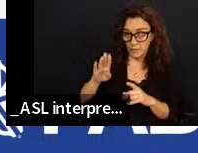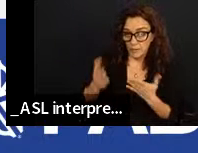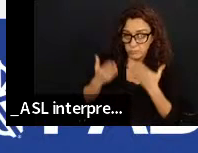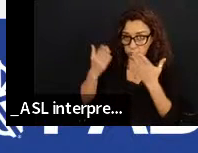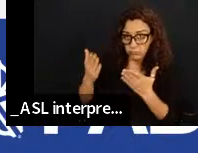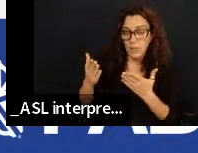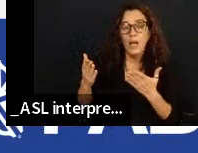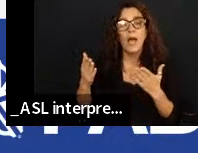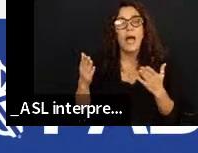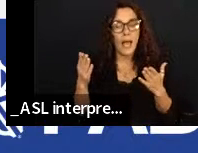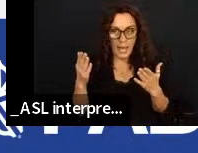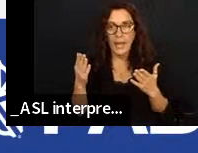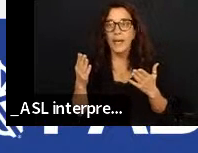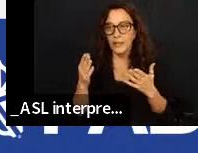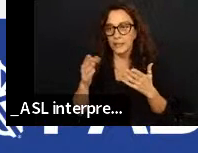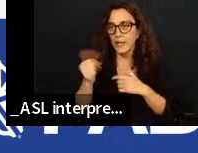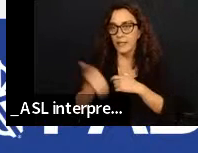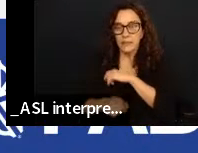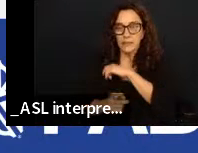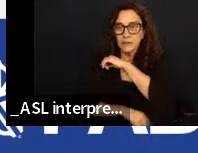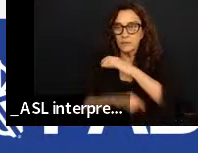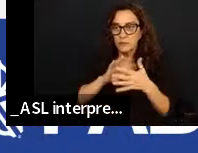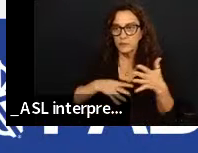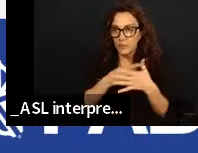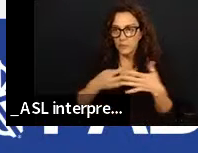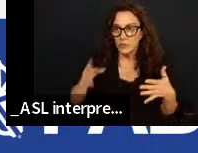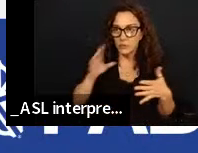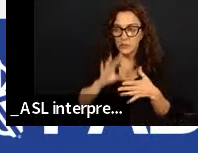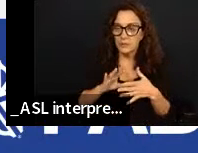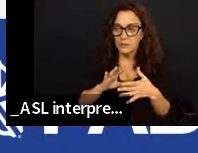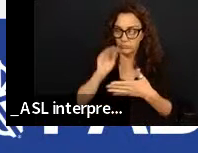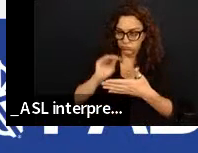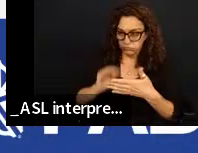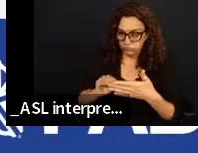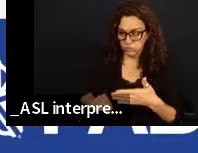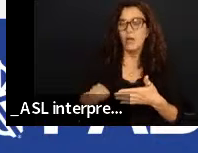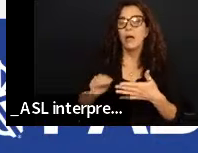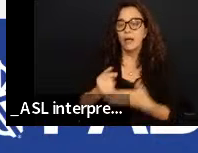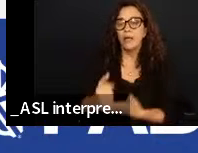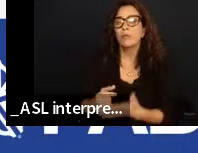discipline in the event that PAB sustains a complaint of misconduct.